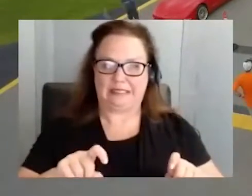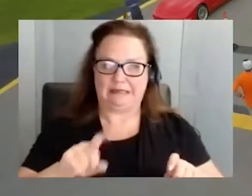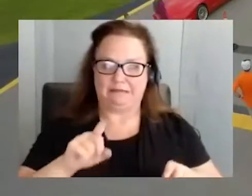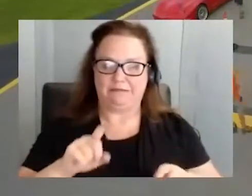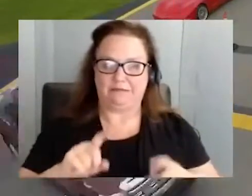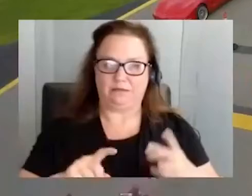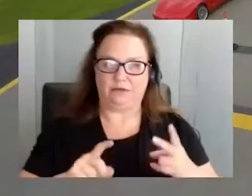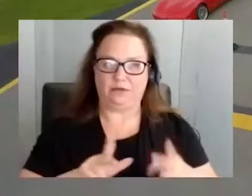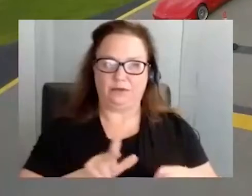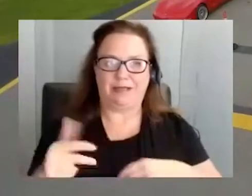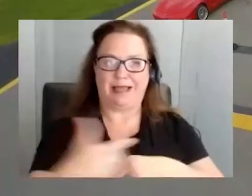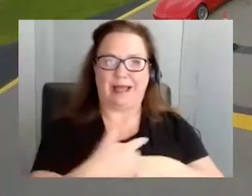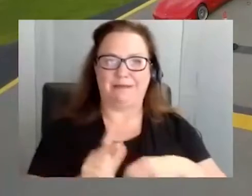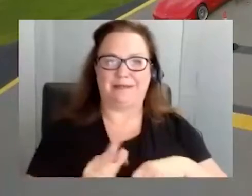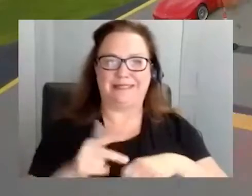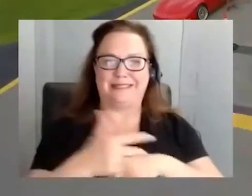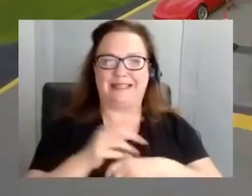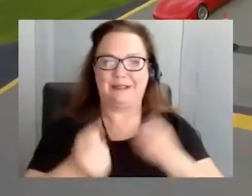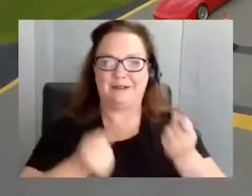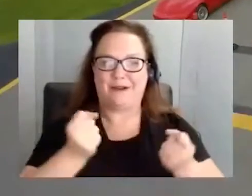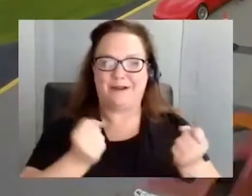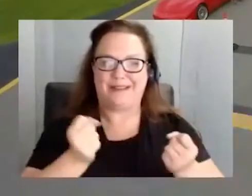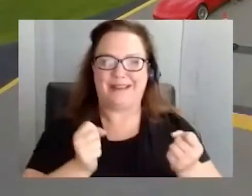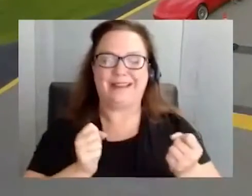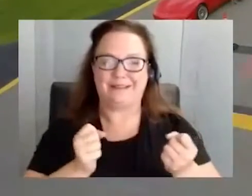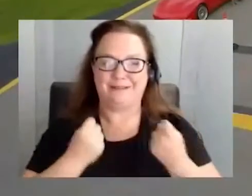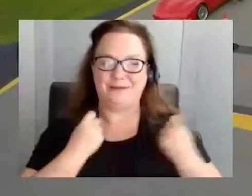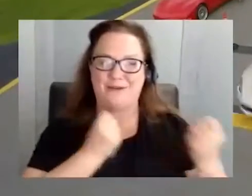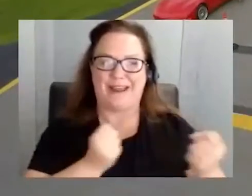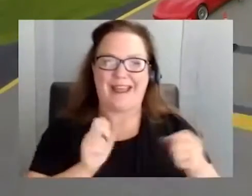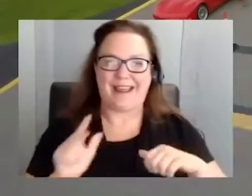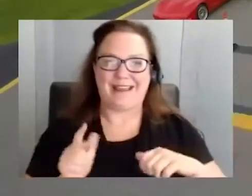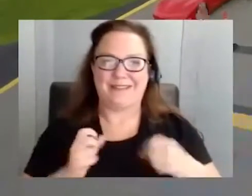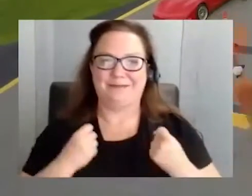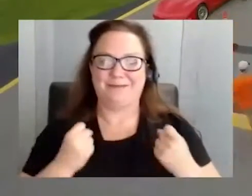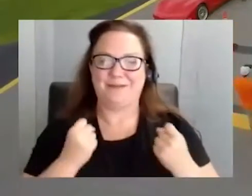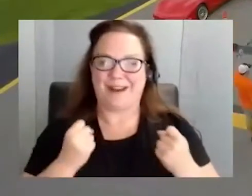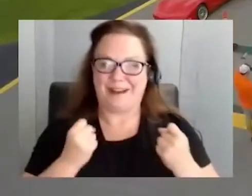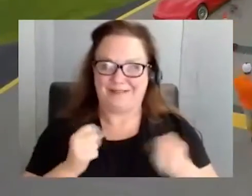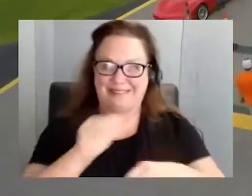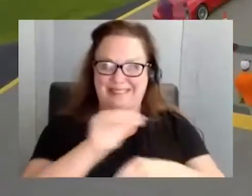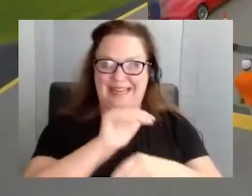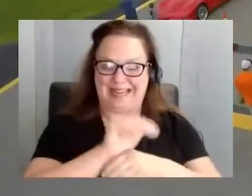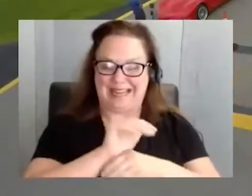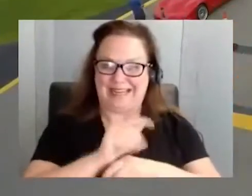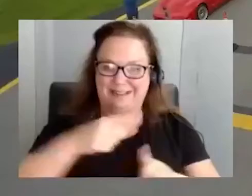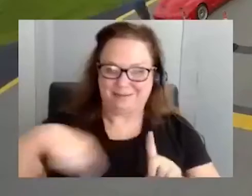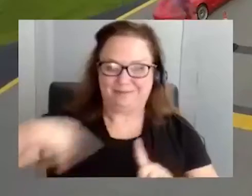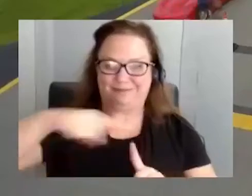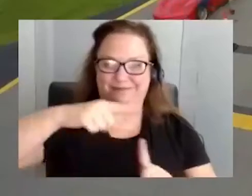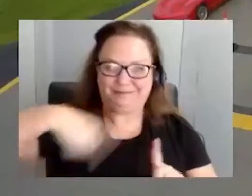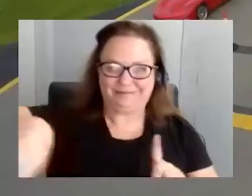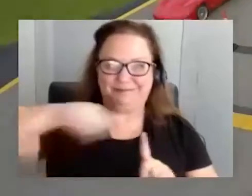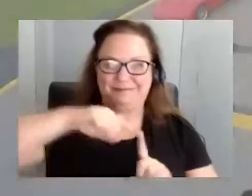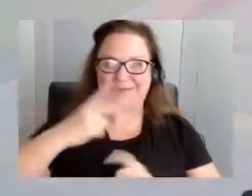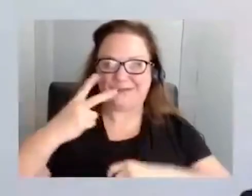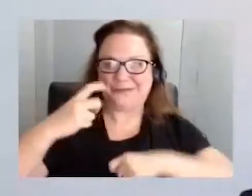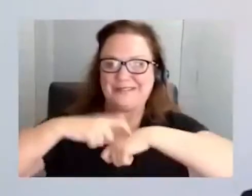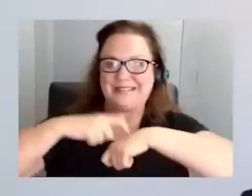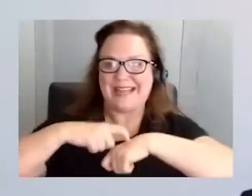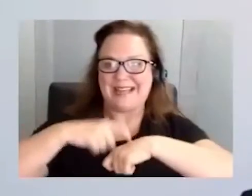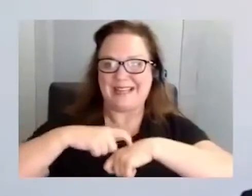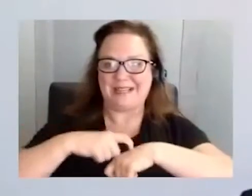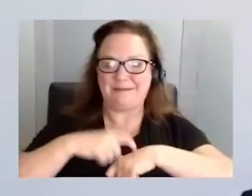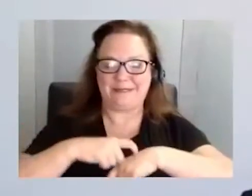2 laps around the track in their car. And again, that's going to be tonight, 5 to 8 p.m. and tomorrow,